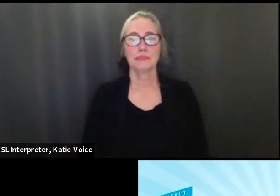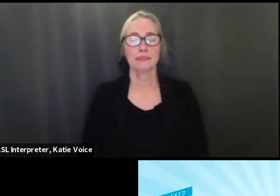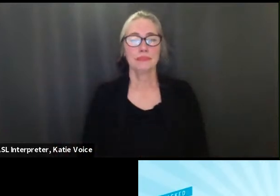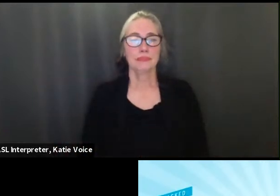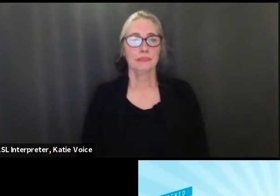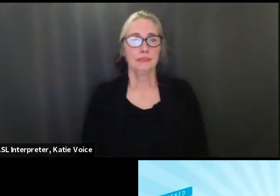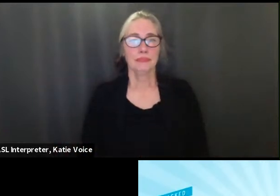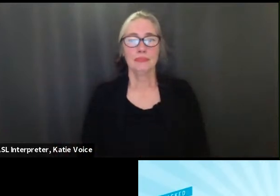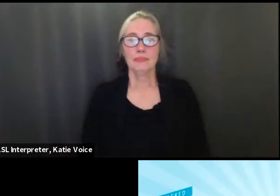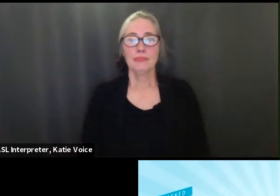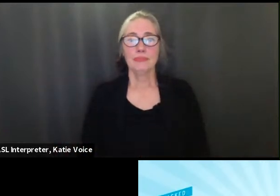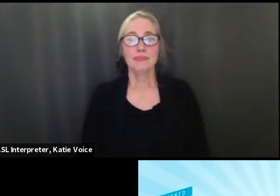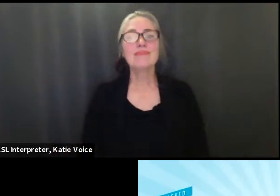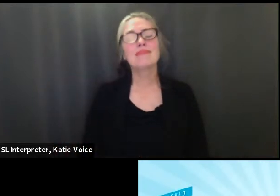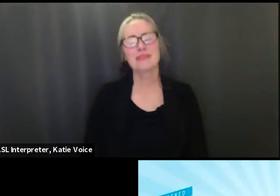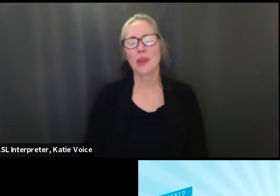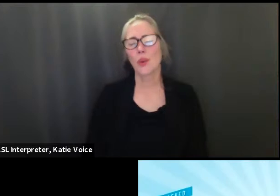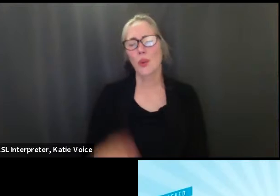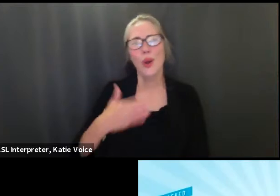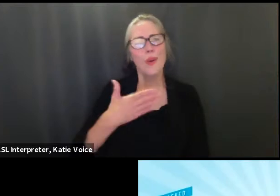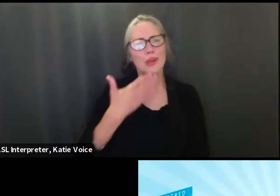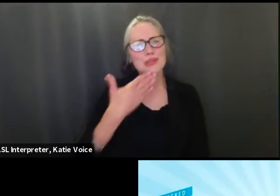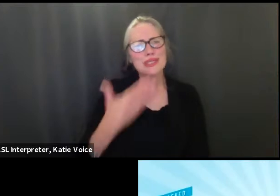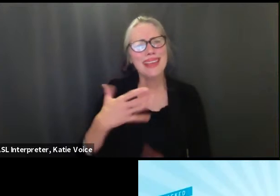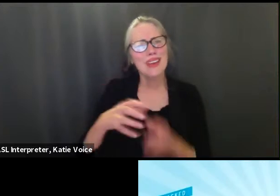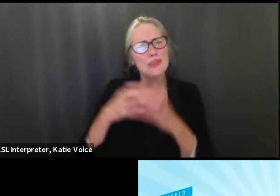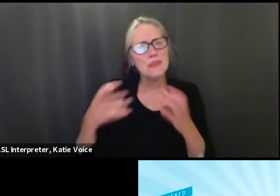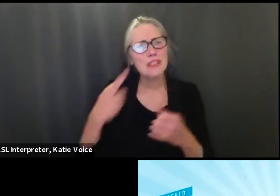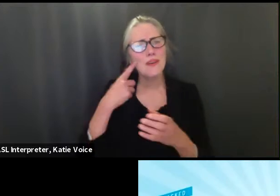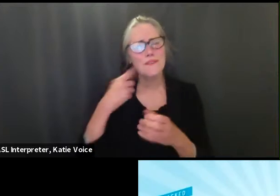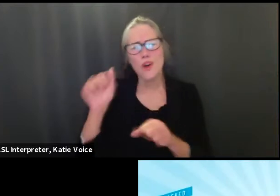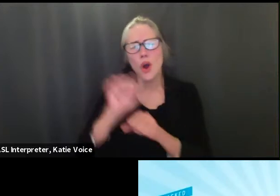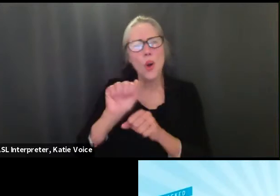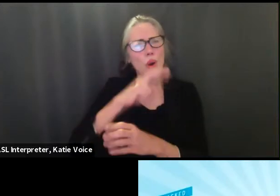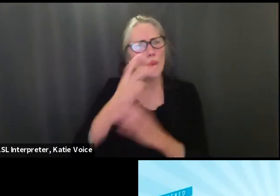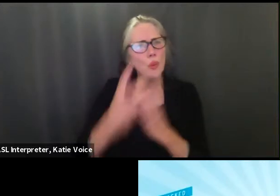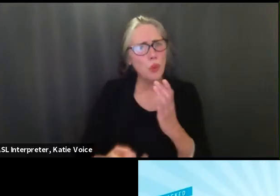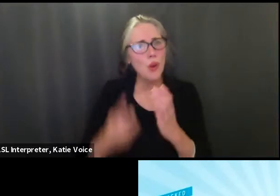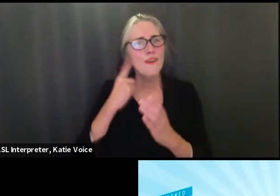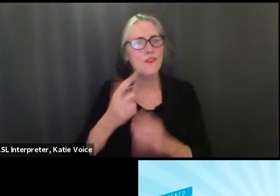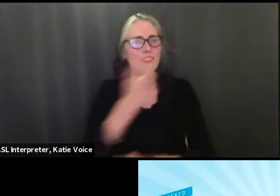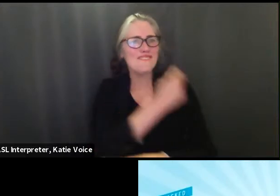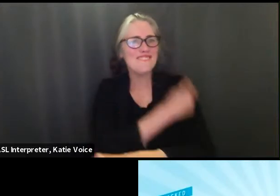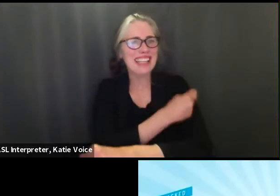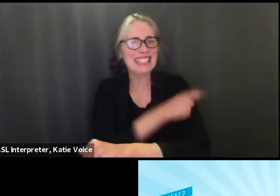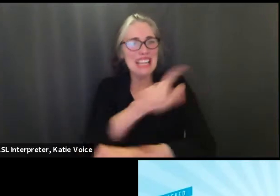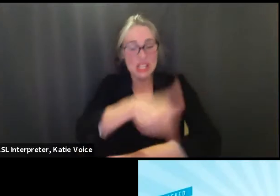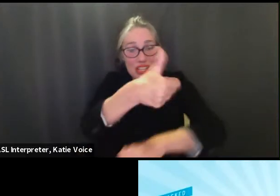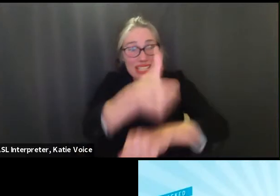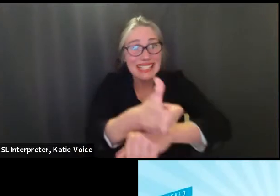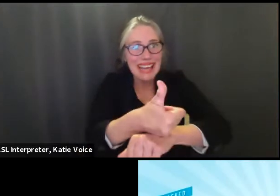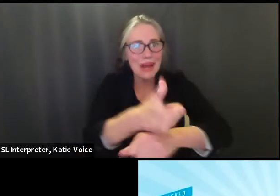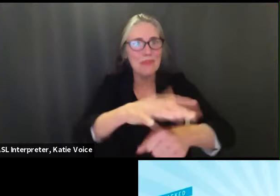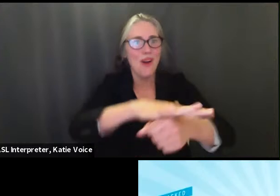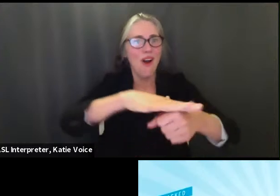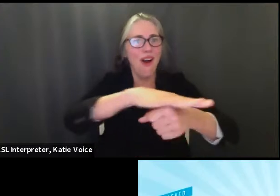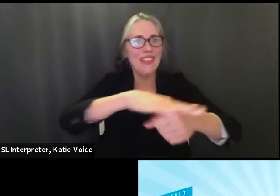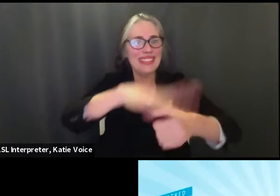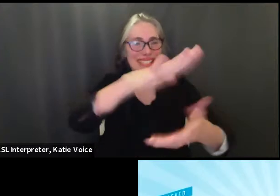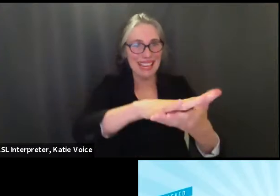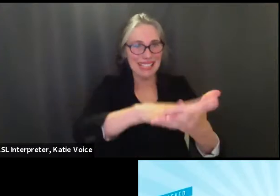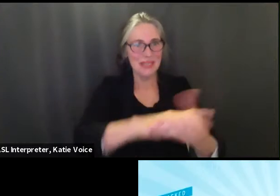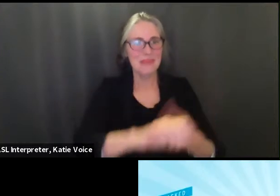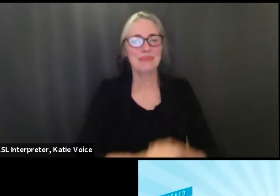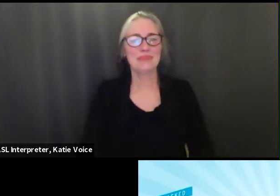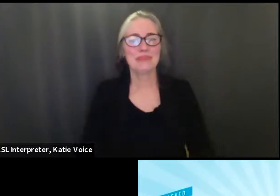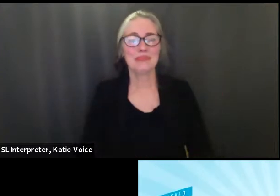I just want to say thank you so much for all the work that's going into having the vaccination clinics on site. We know that such a